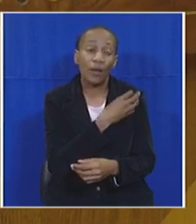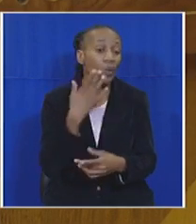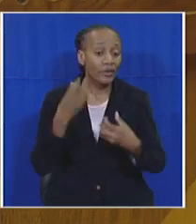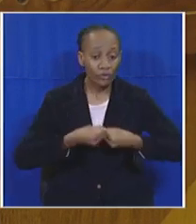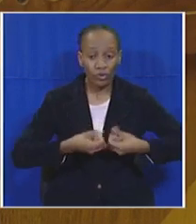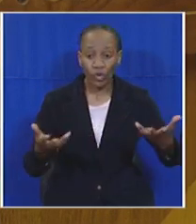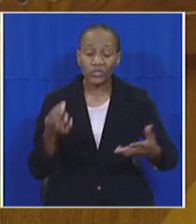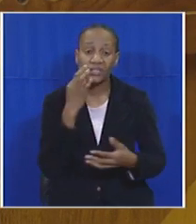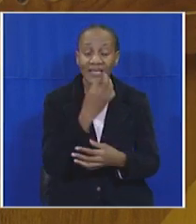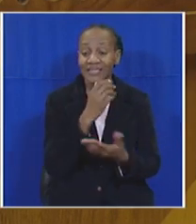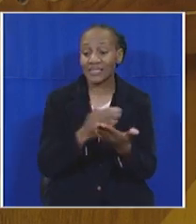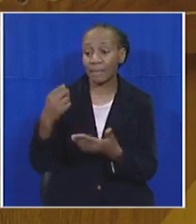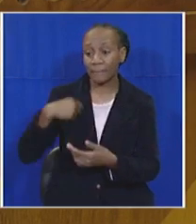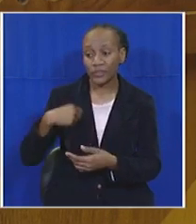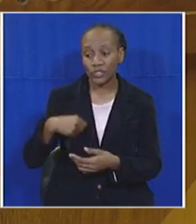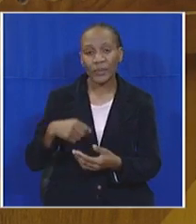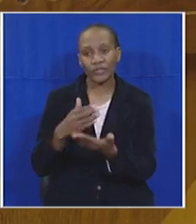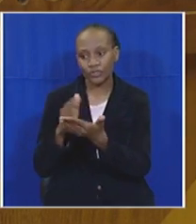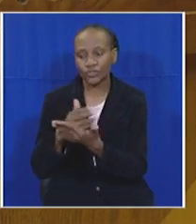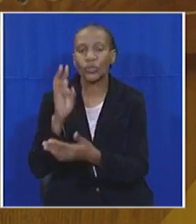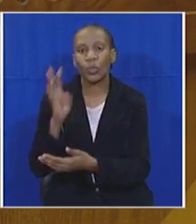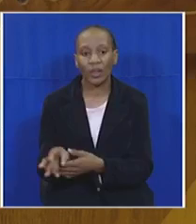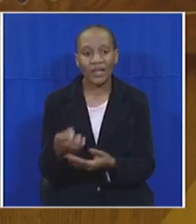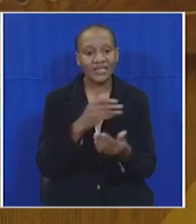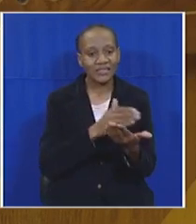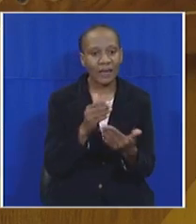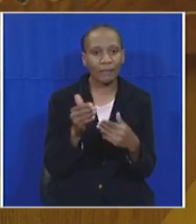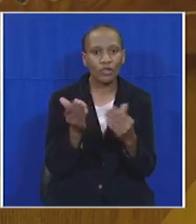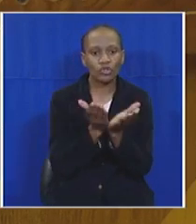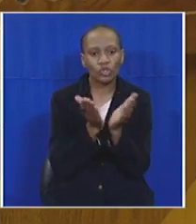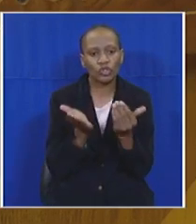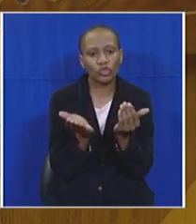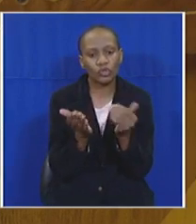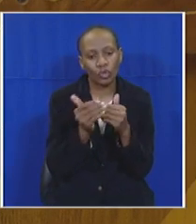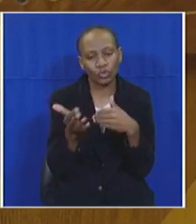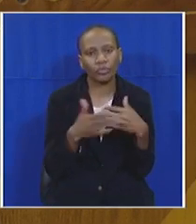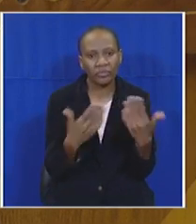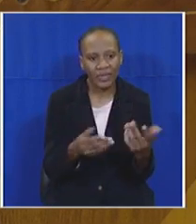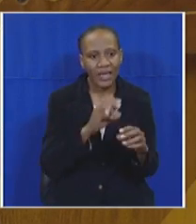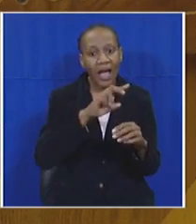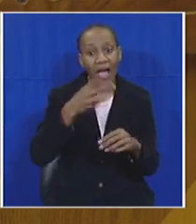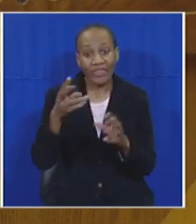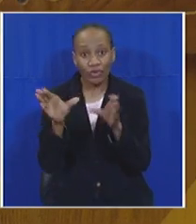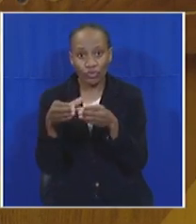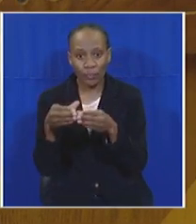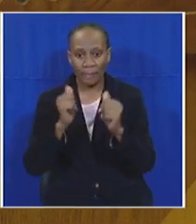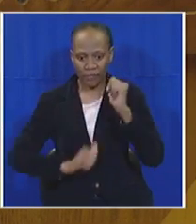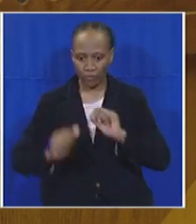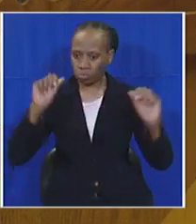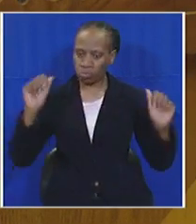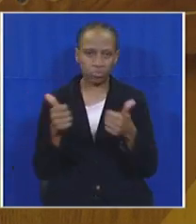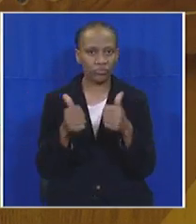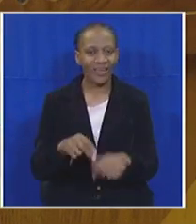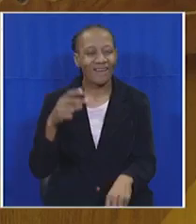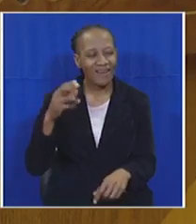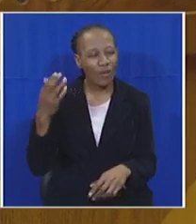municipalities were dysfunctional, a further third were at risk, and the final third were performing well. The last time any